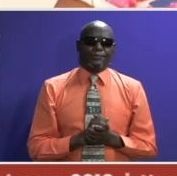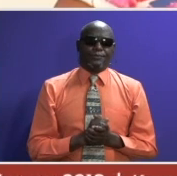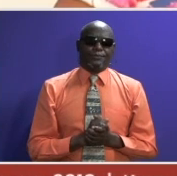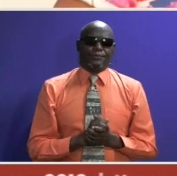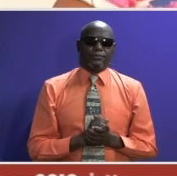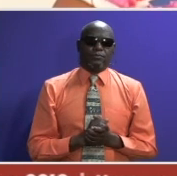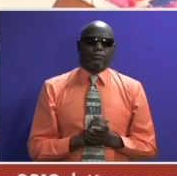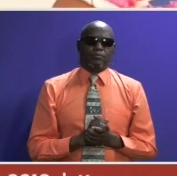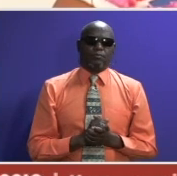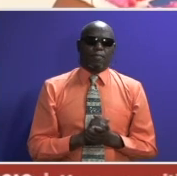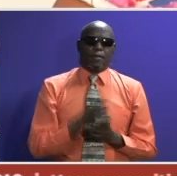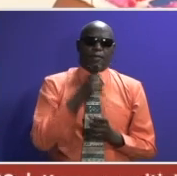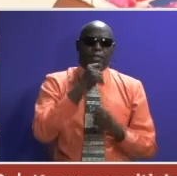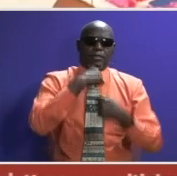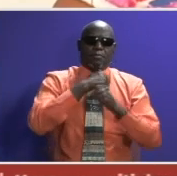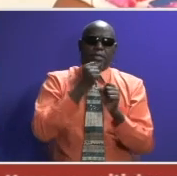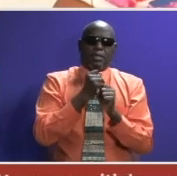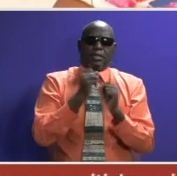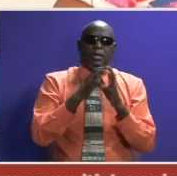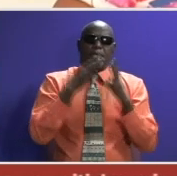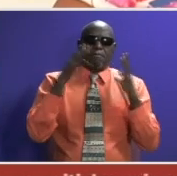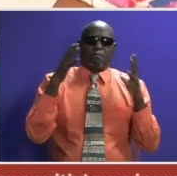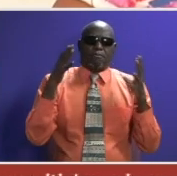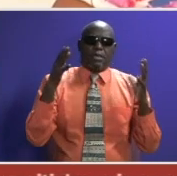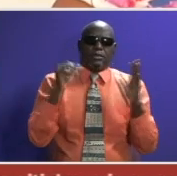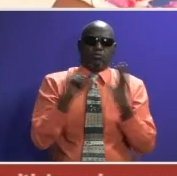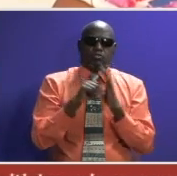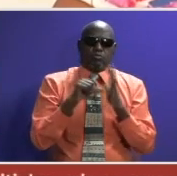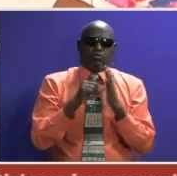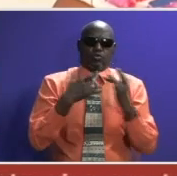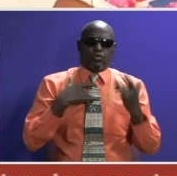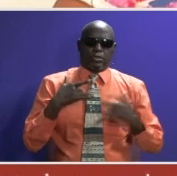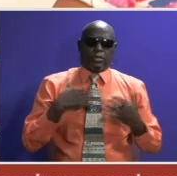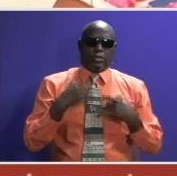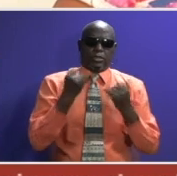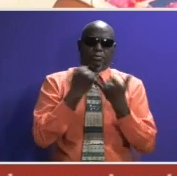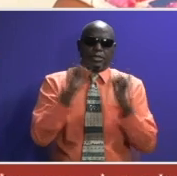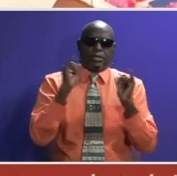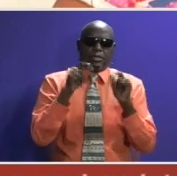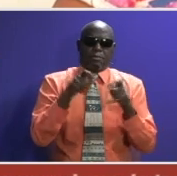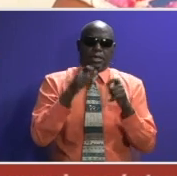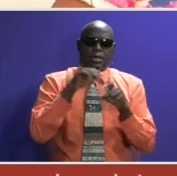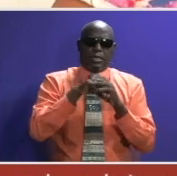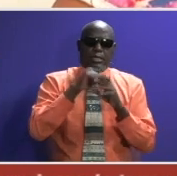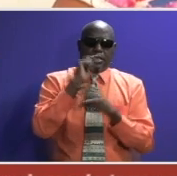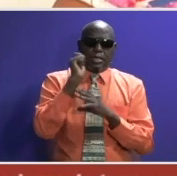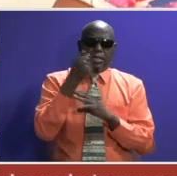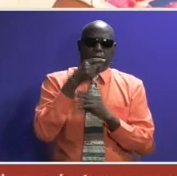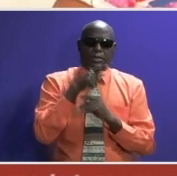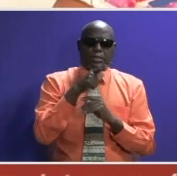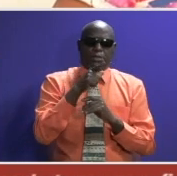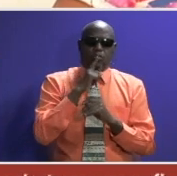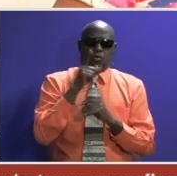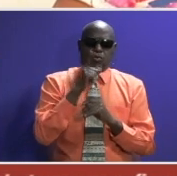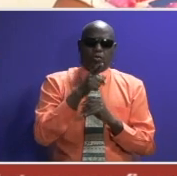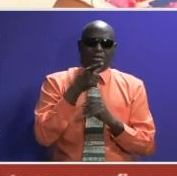This causes immense outrage and concern among independent media outlets in Kenya. These directives